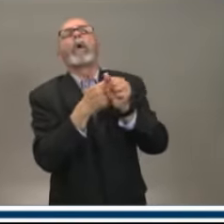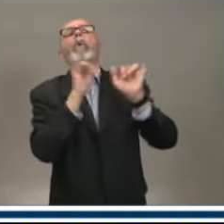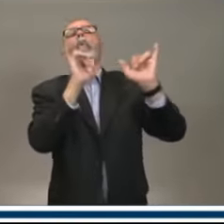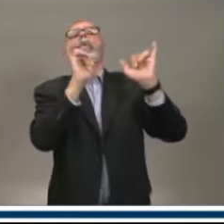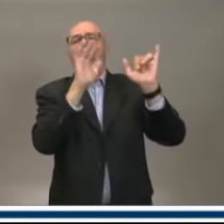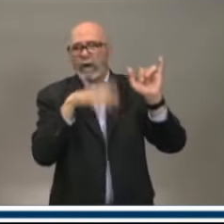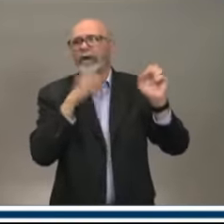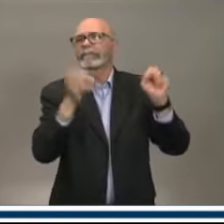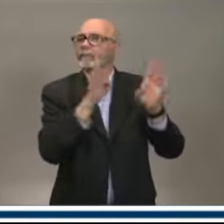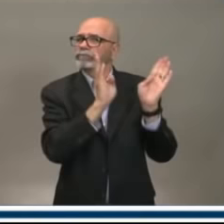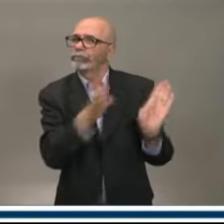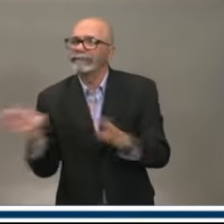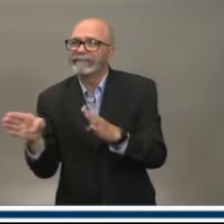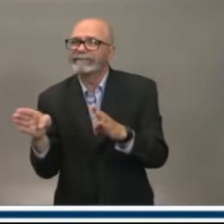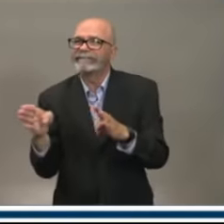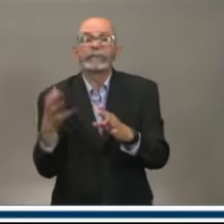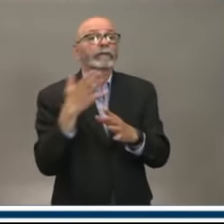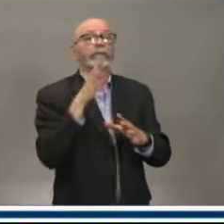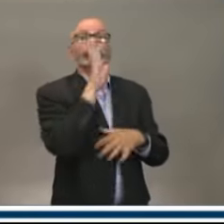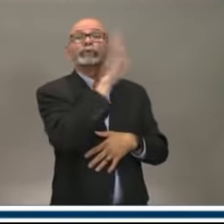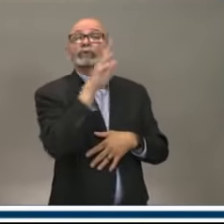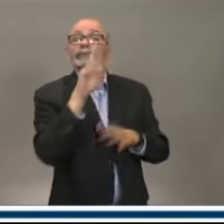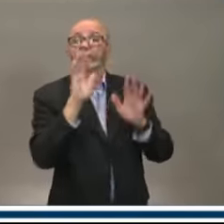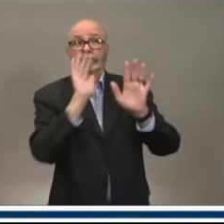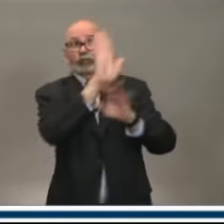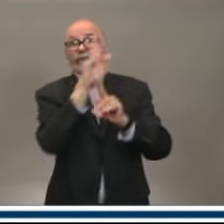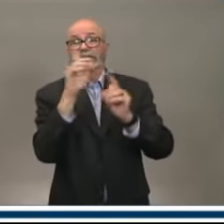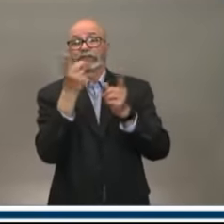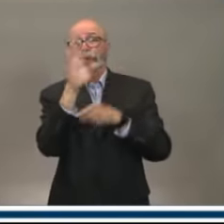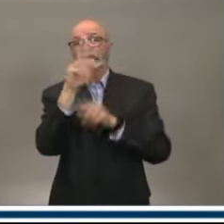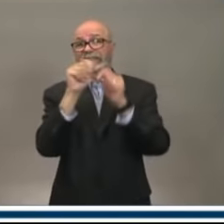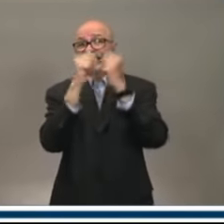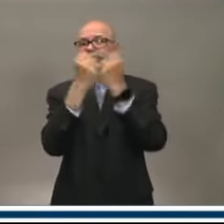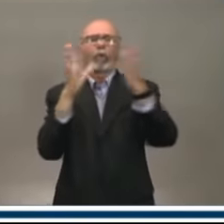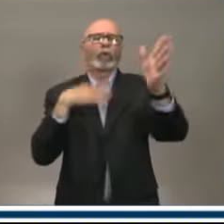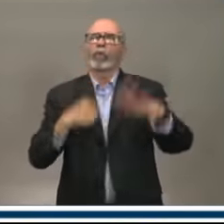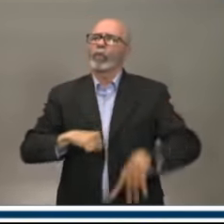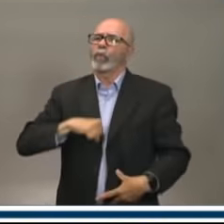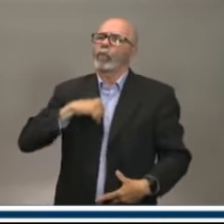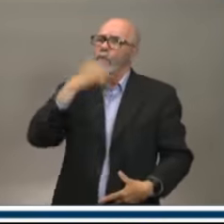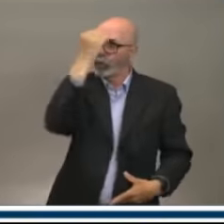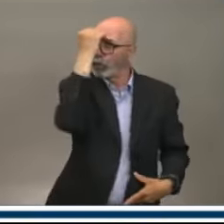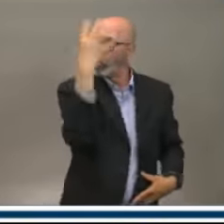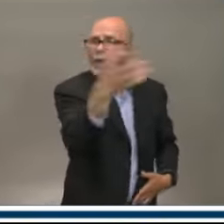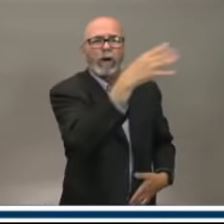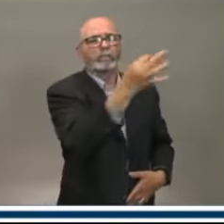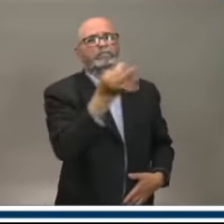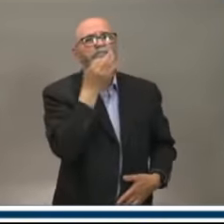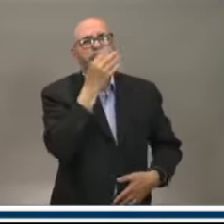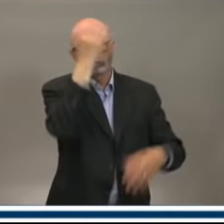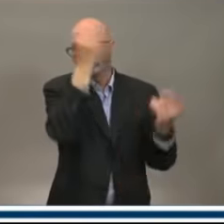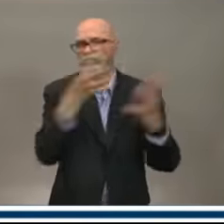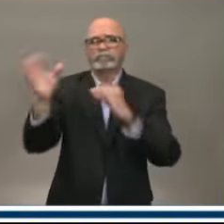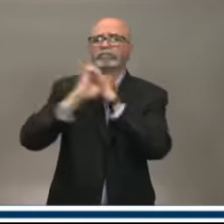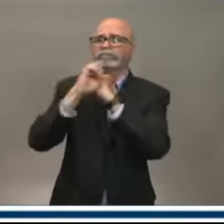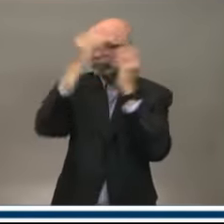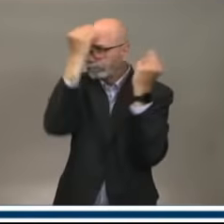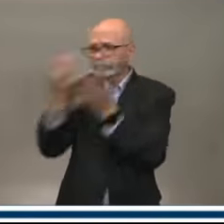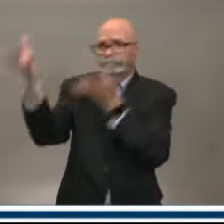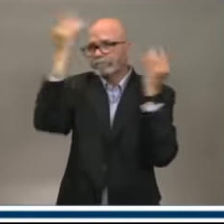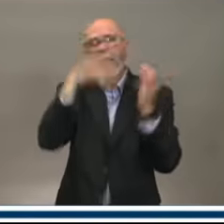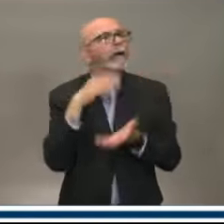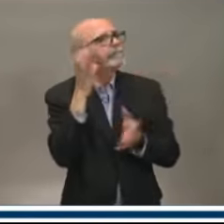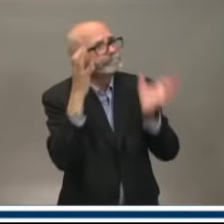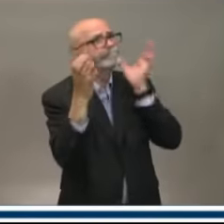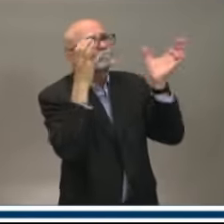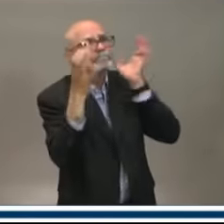my team that I'm very proud of is continuing to put out information to the public, continuing to work with a range of